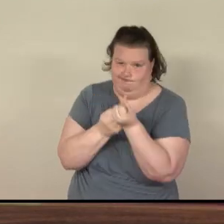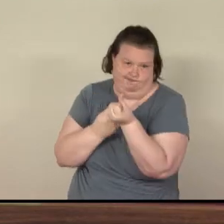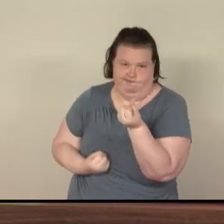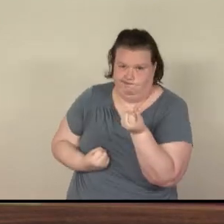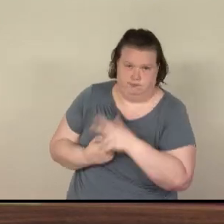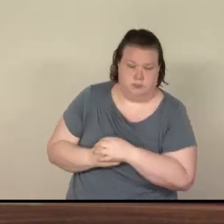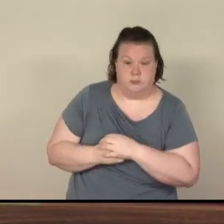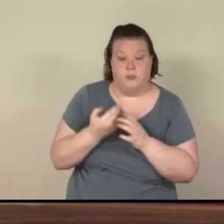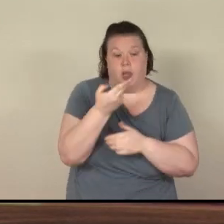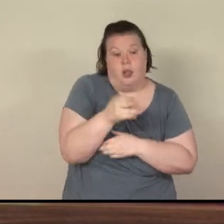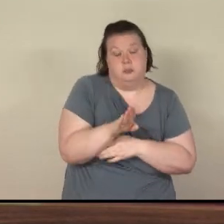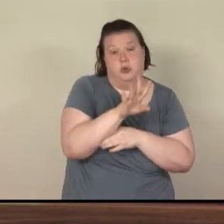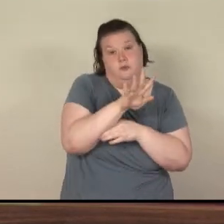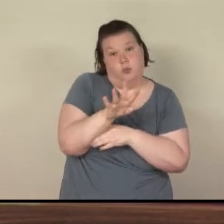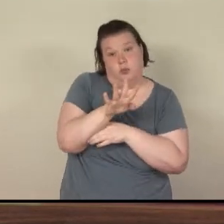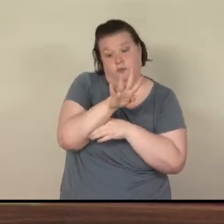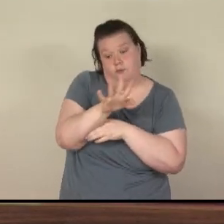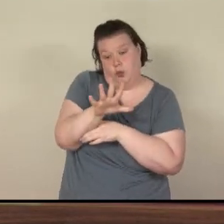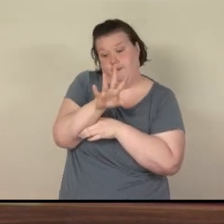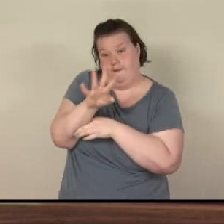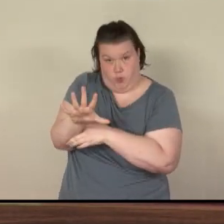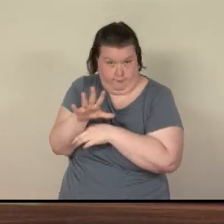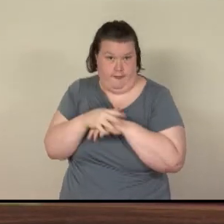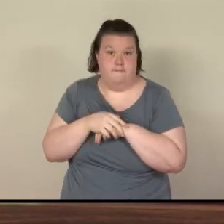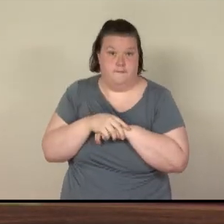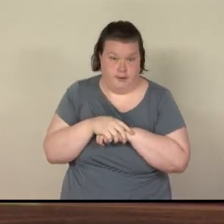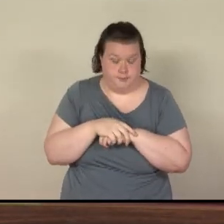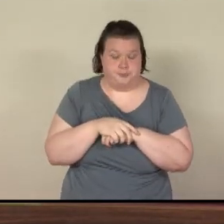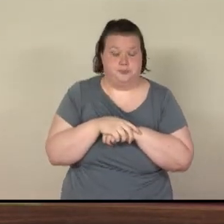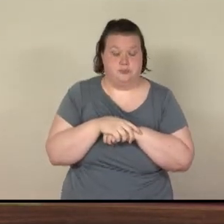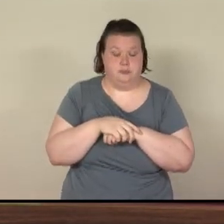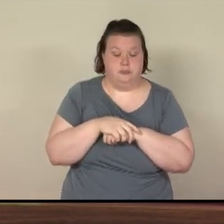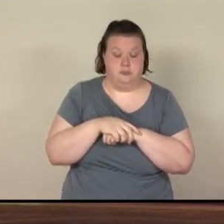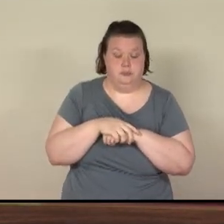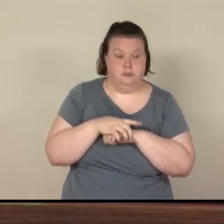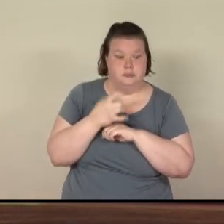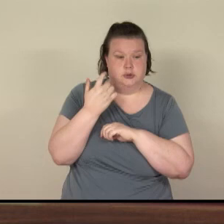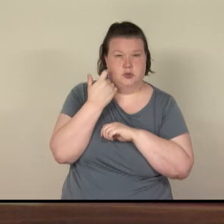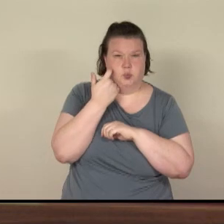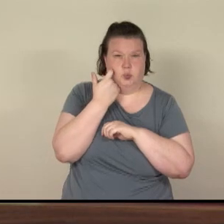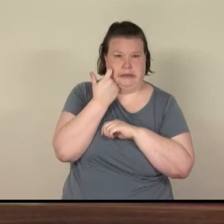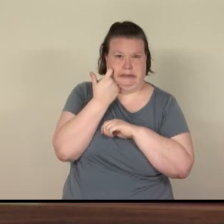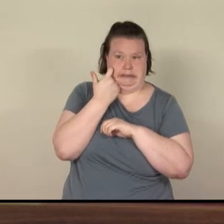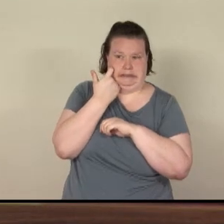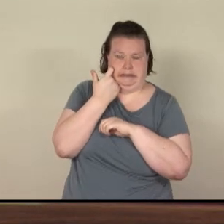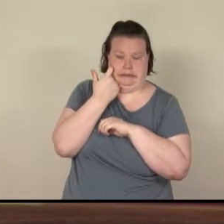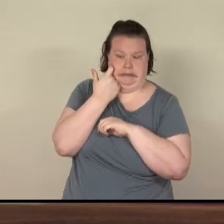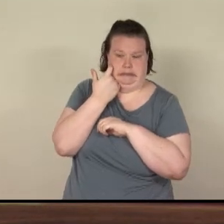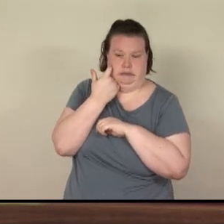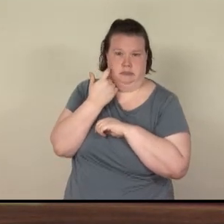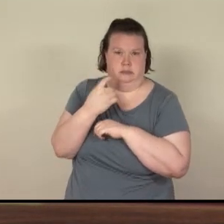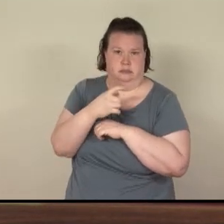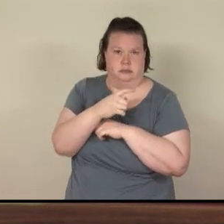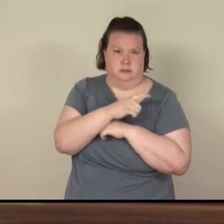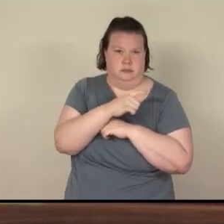Bill 4545 is the bill that came in the last legislative session